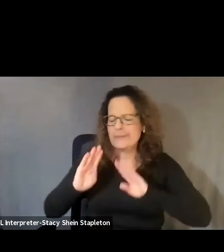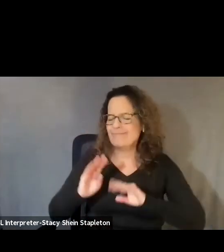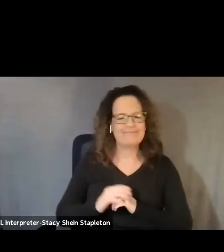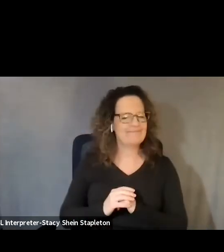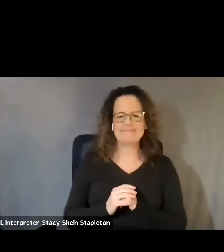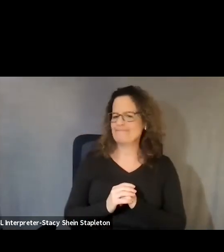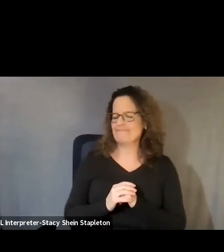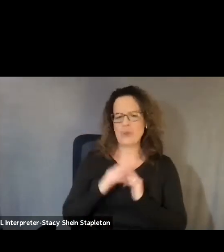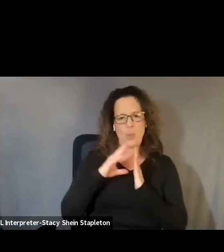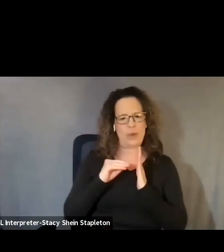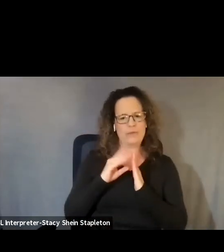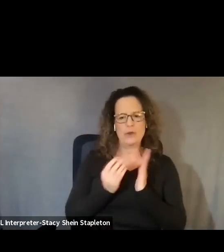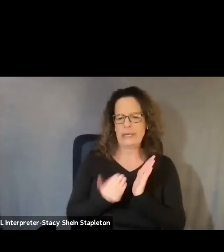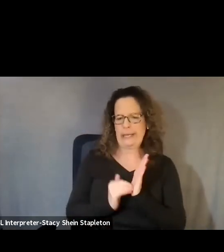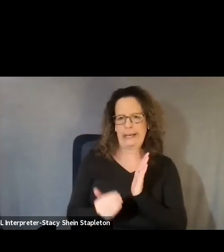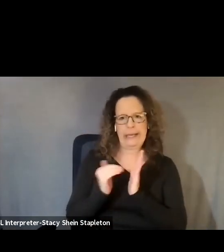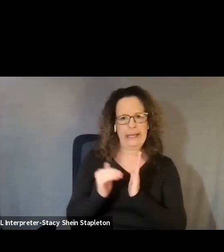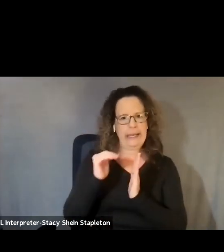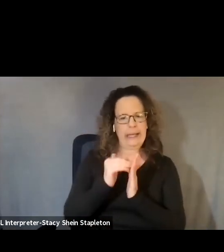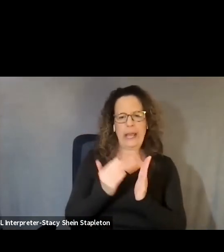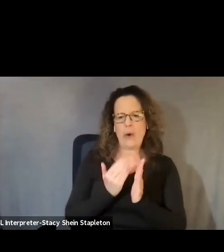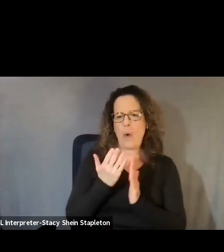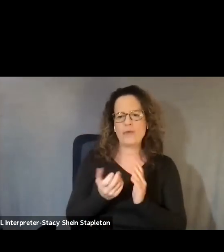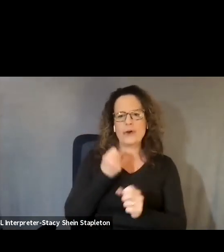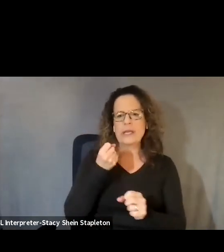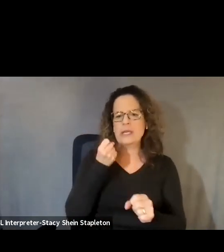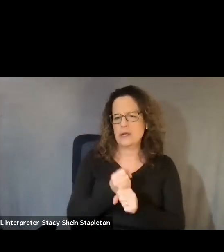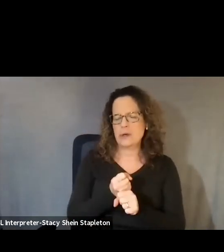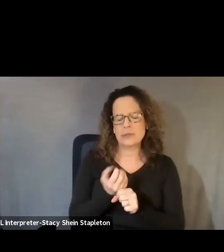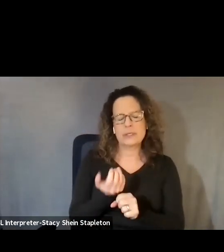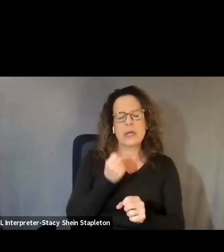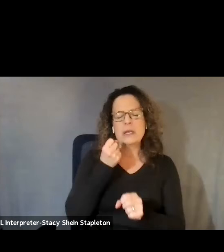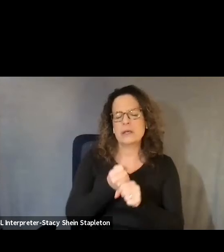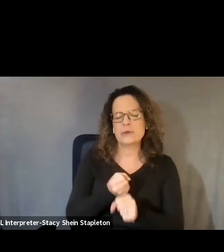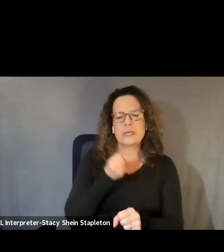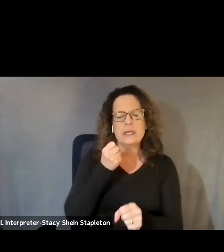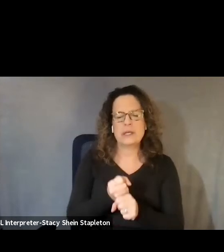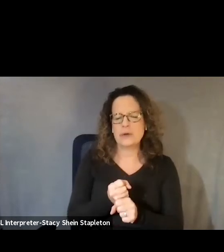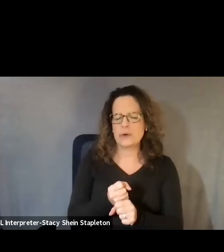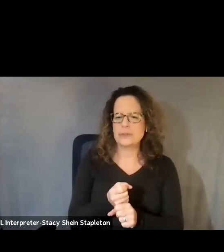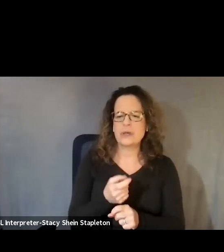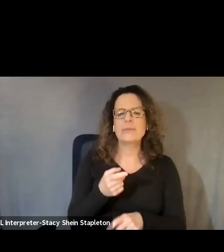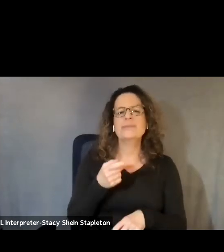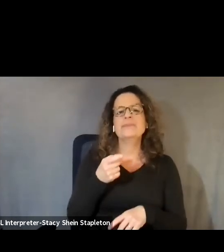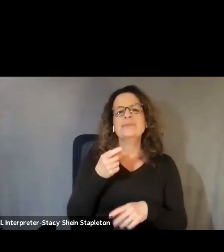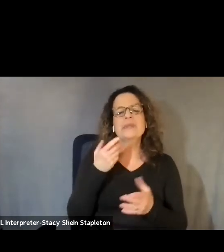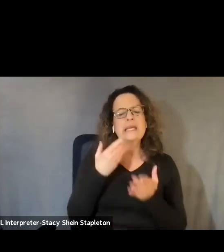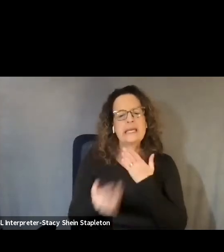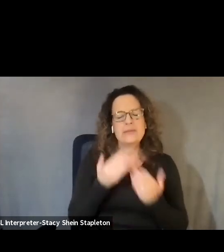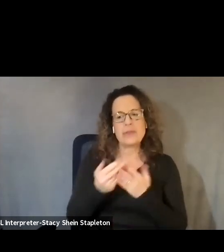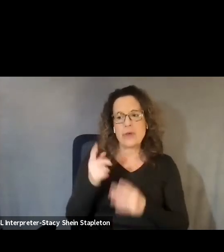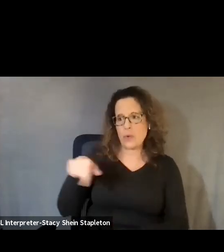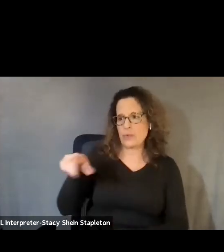have learned over and over and over and over again, the hard way, that even though they